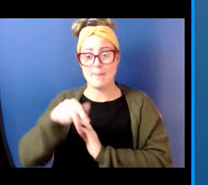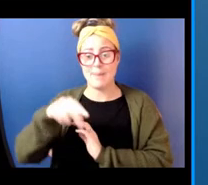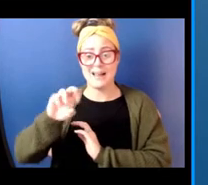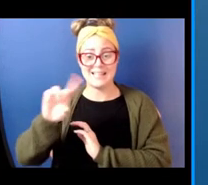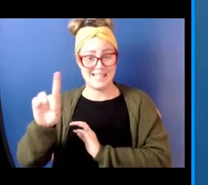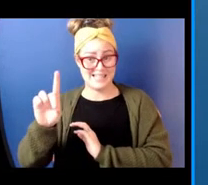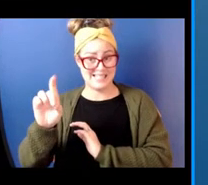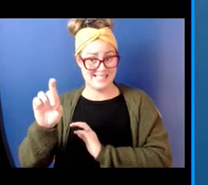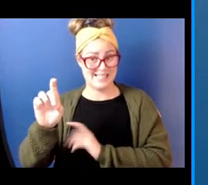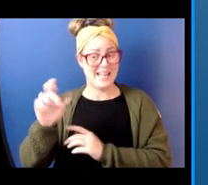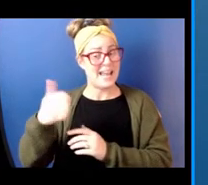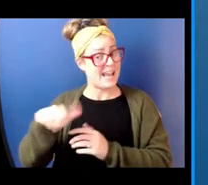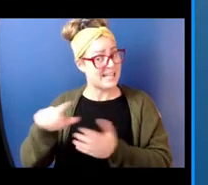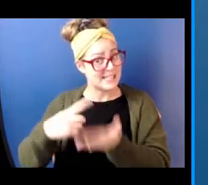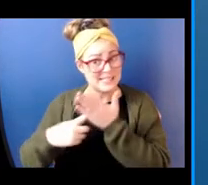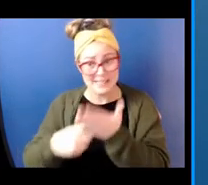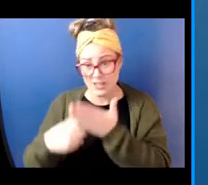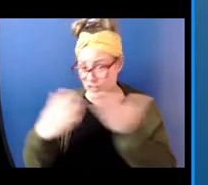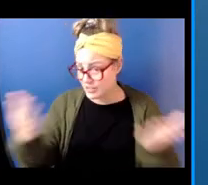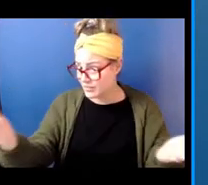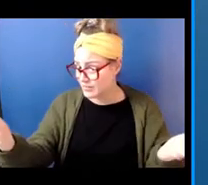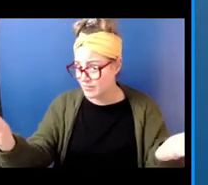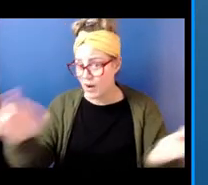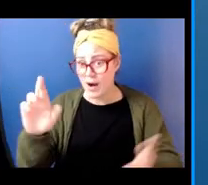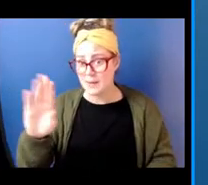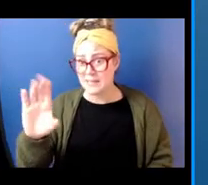discussion from RBC members